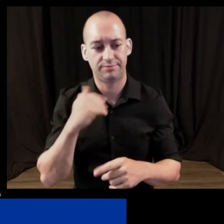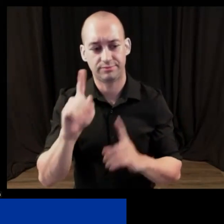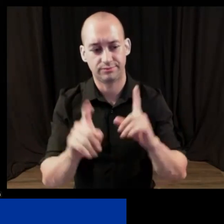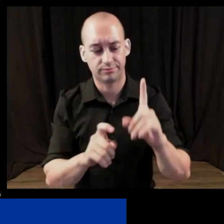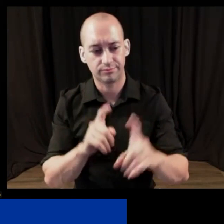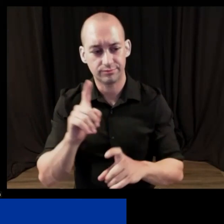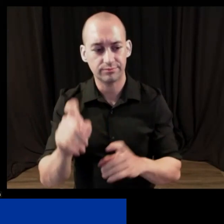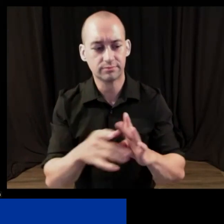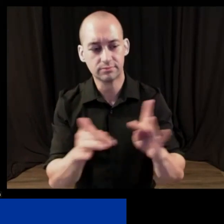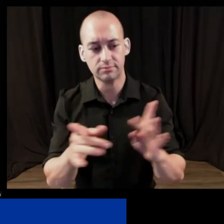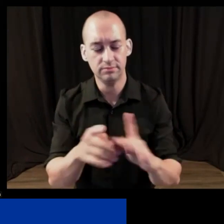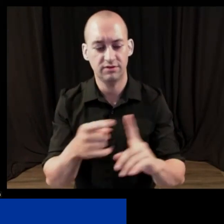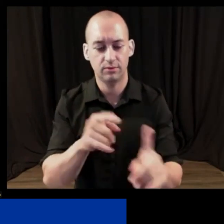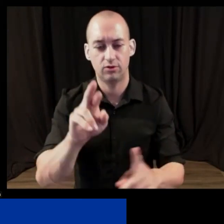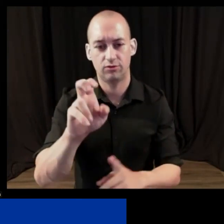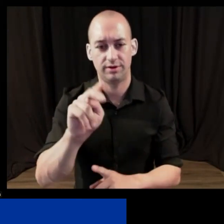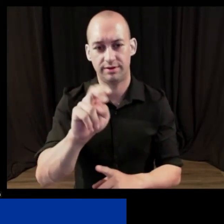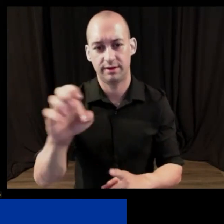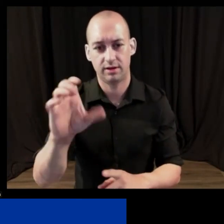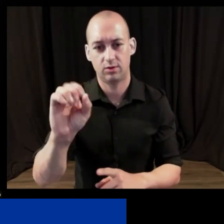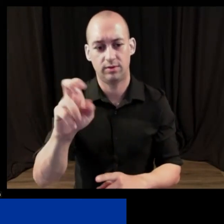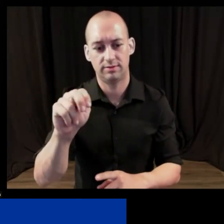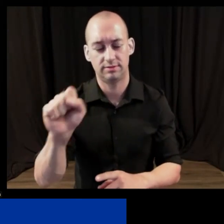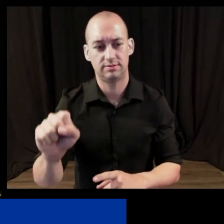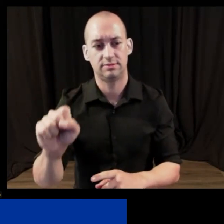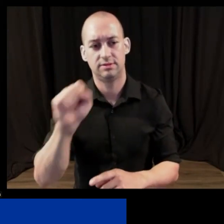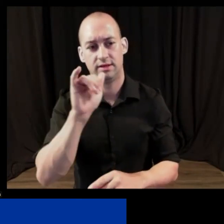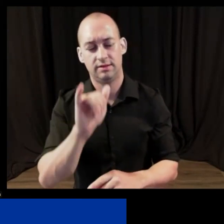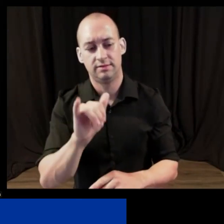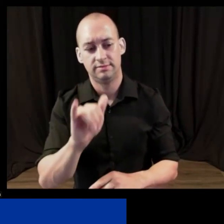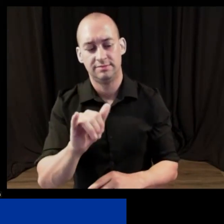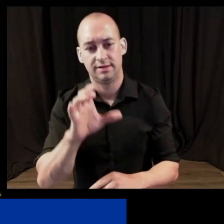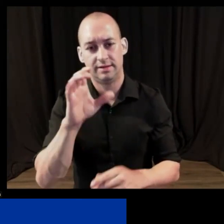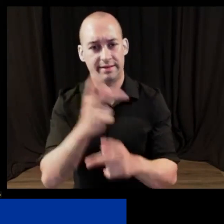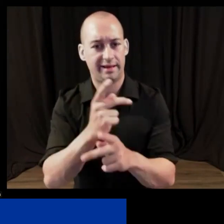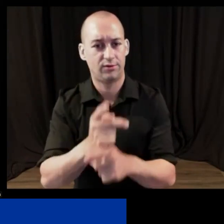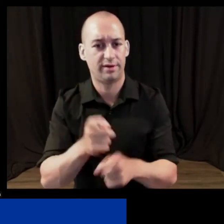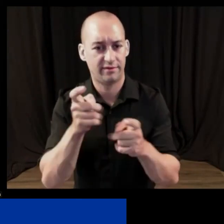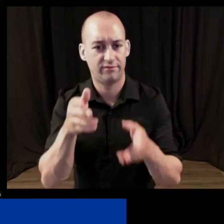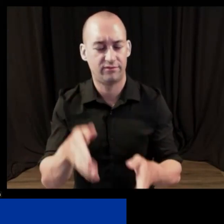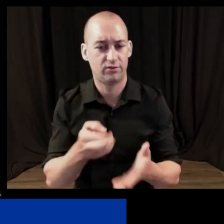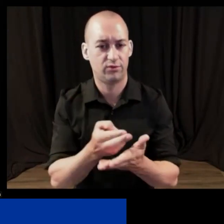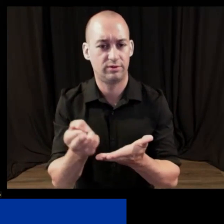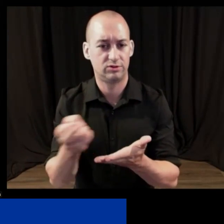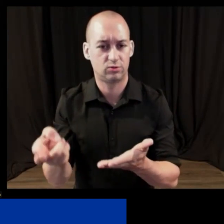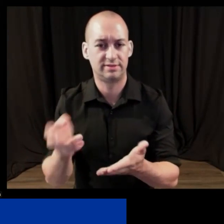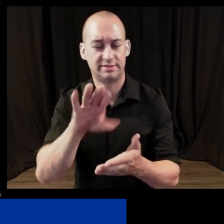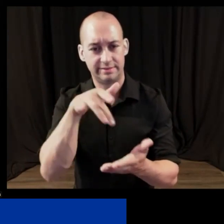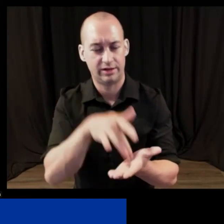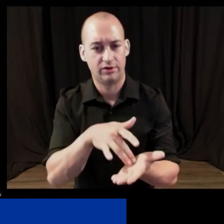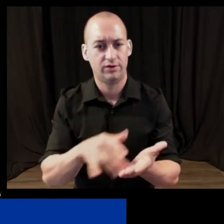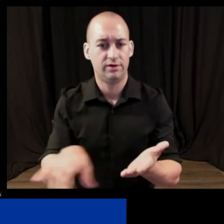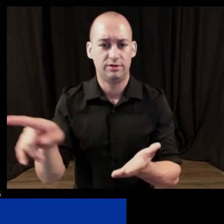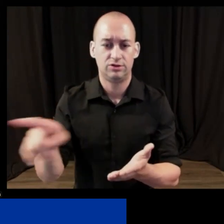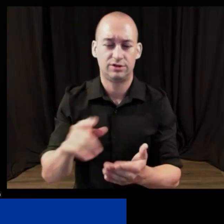comment from Renee Cohens, who is with Caregiver Resource Center Network, and she just